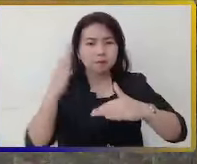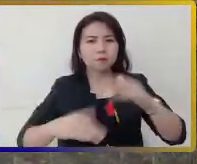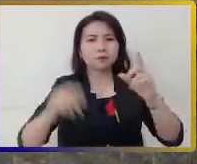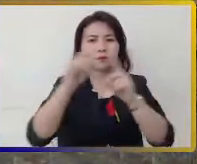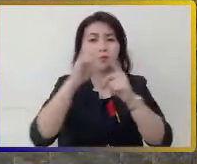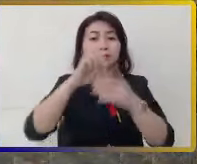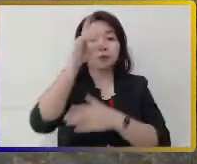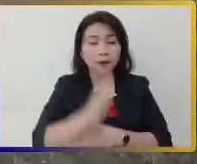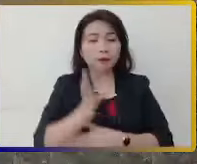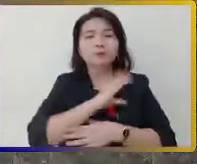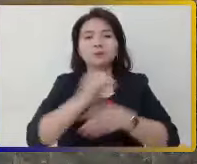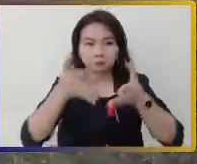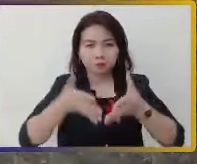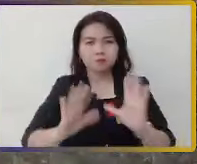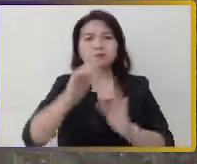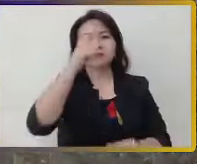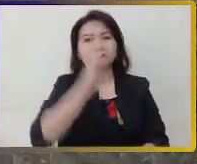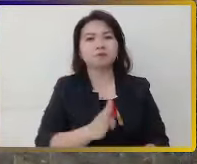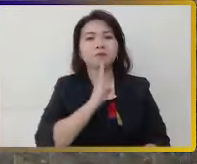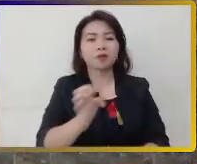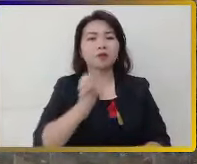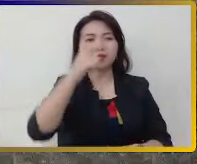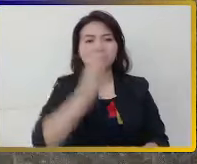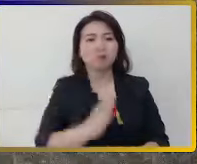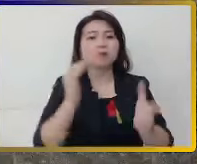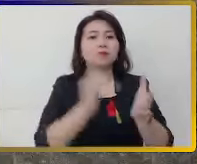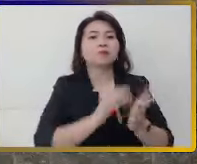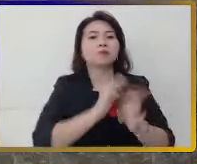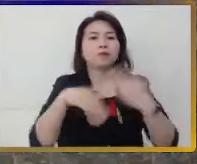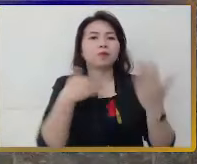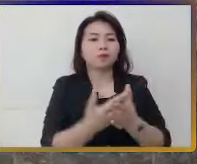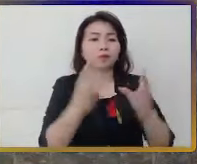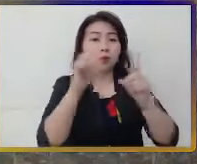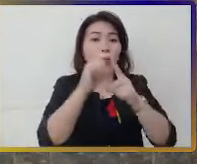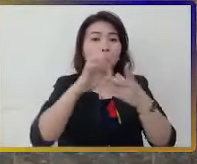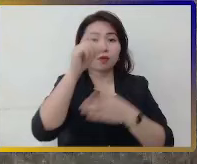God be God. Listen, all His scripture is given by what?